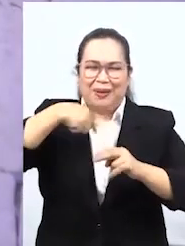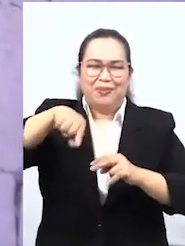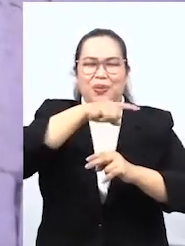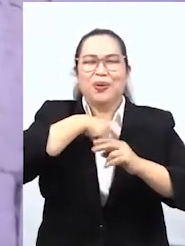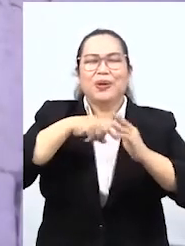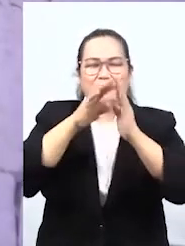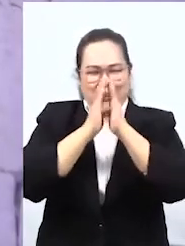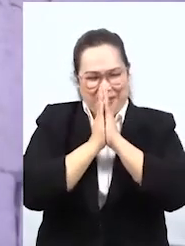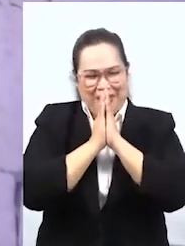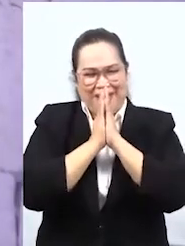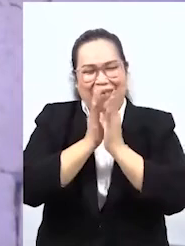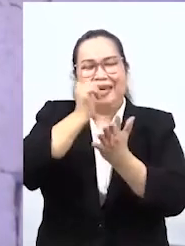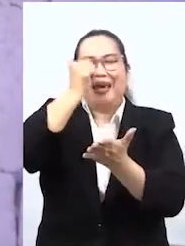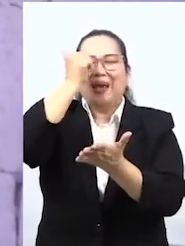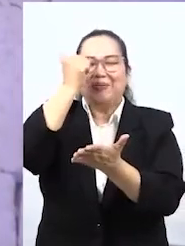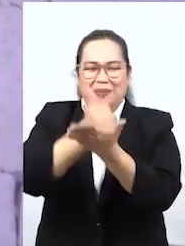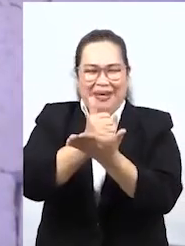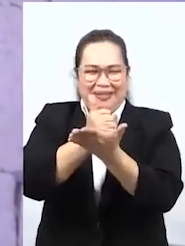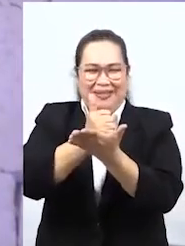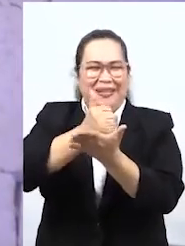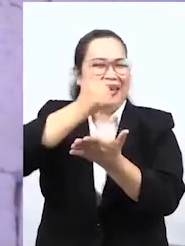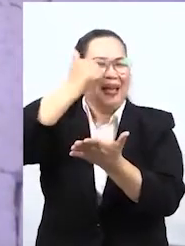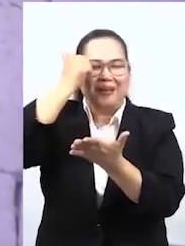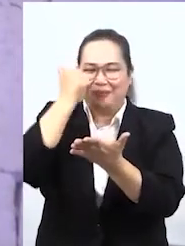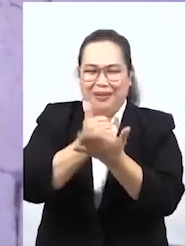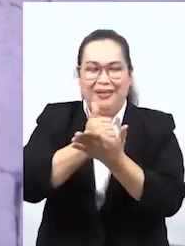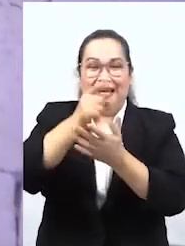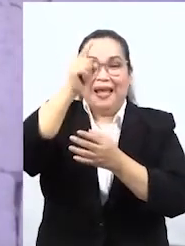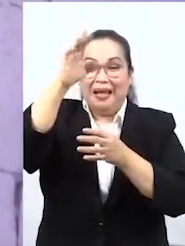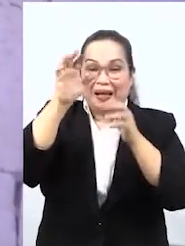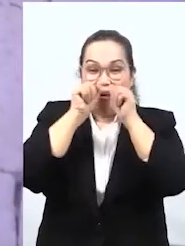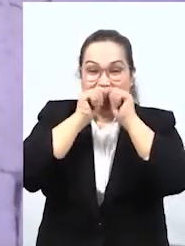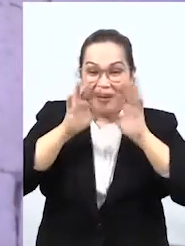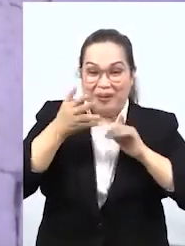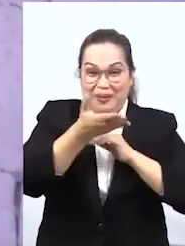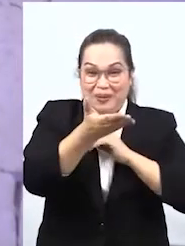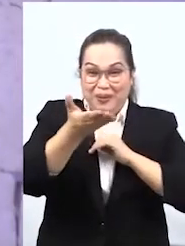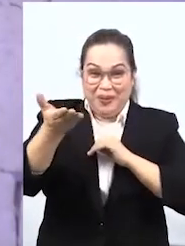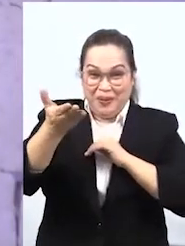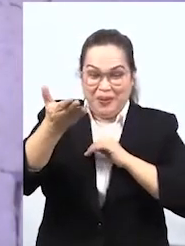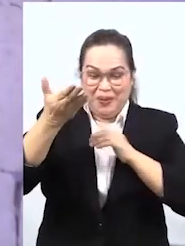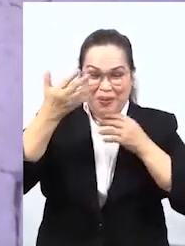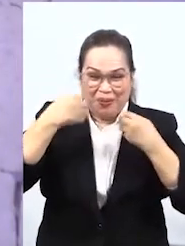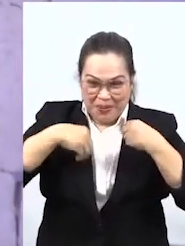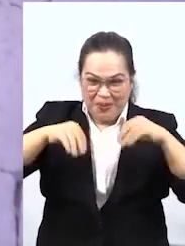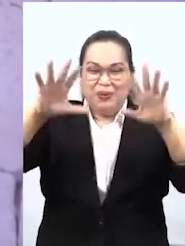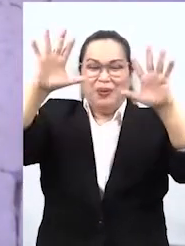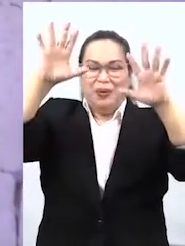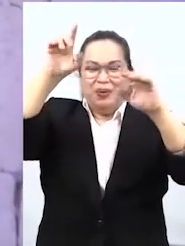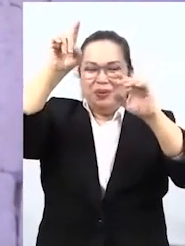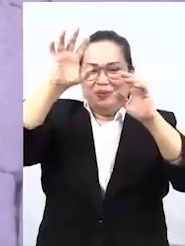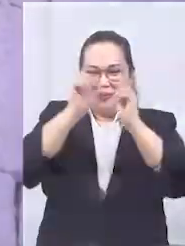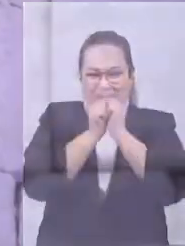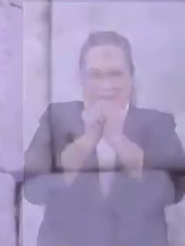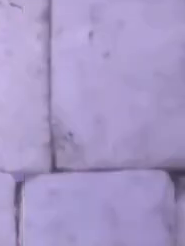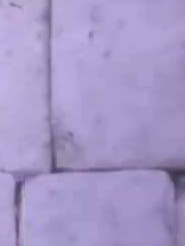Pray amen Amen God bless you all you go with God